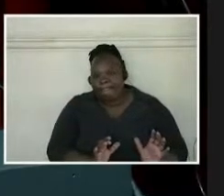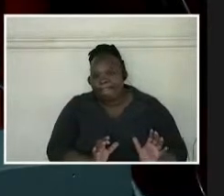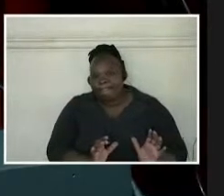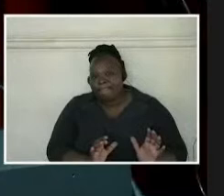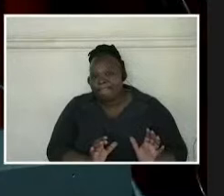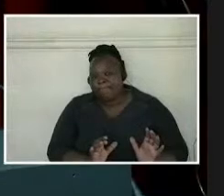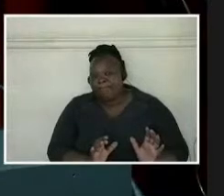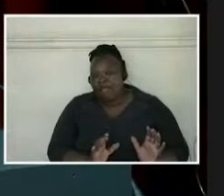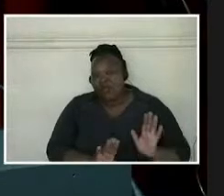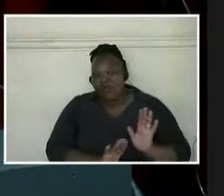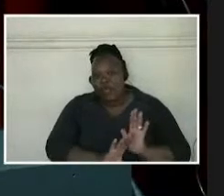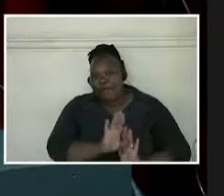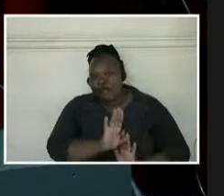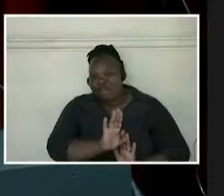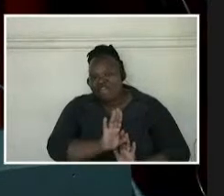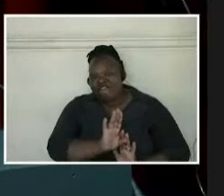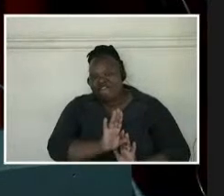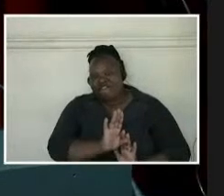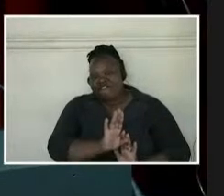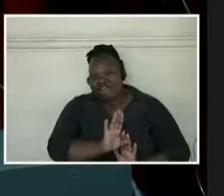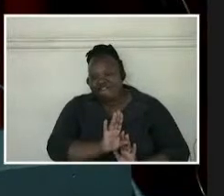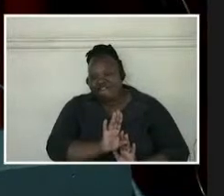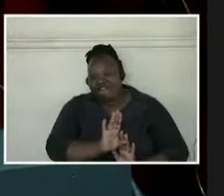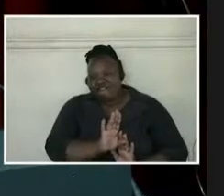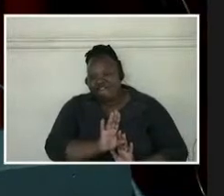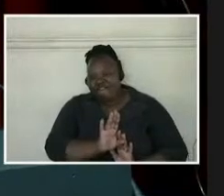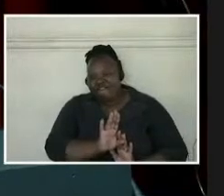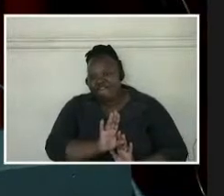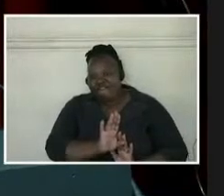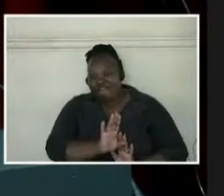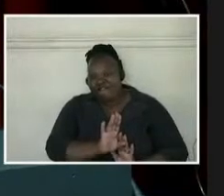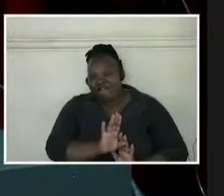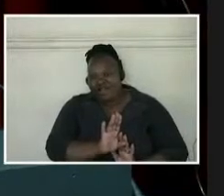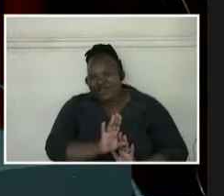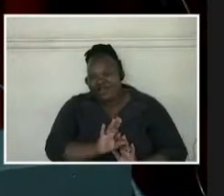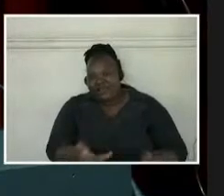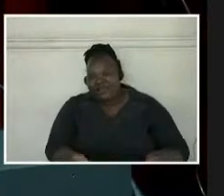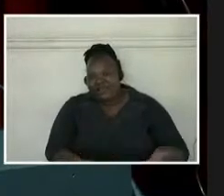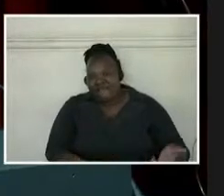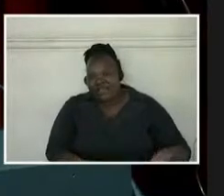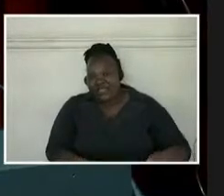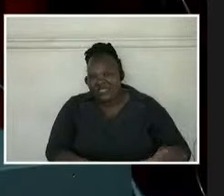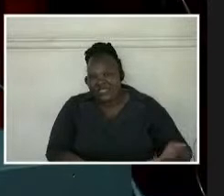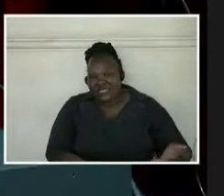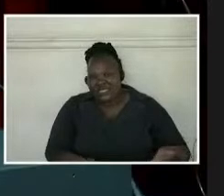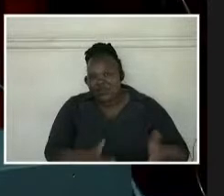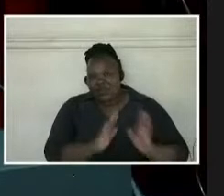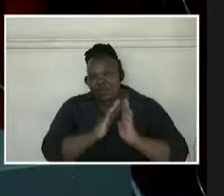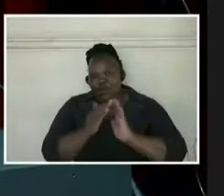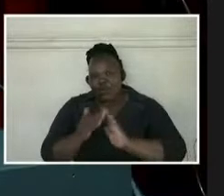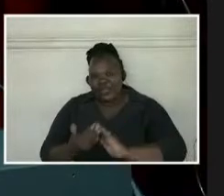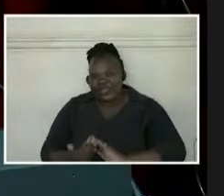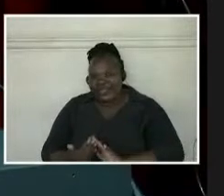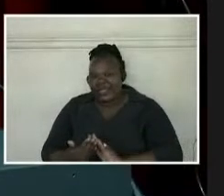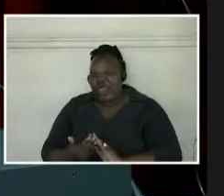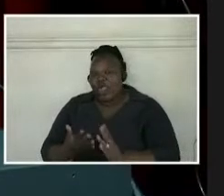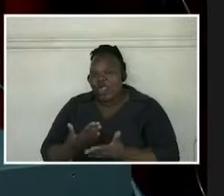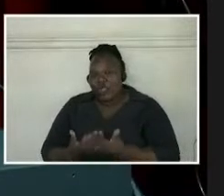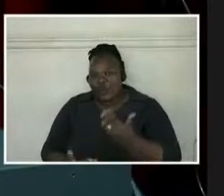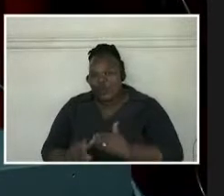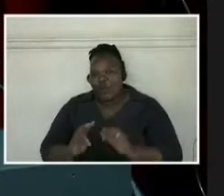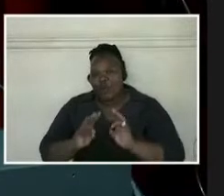vastly improve improve the delivery of services to our communities through the